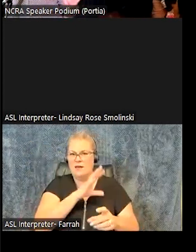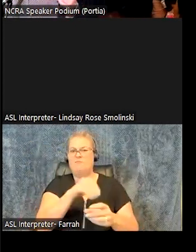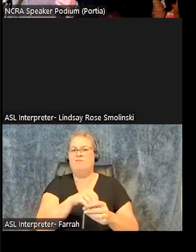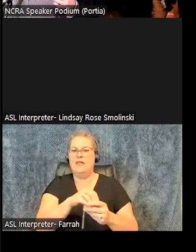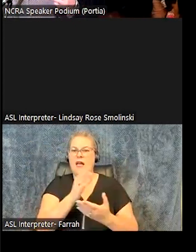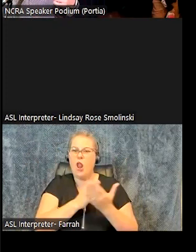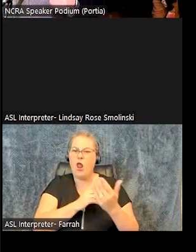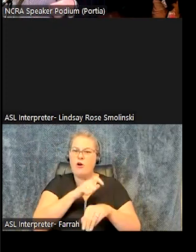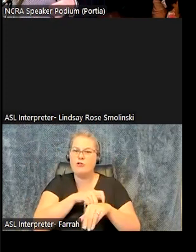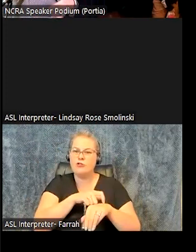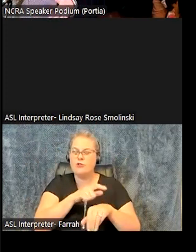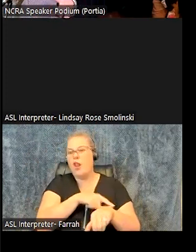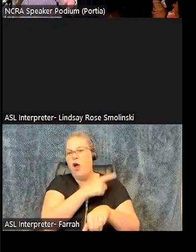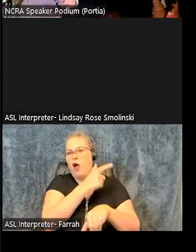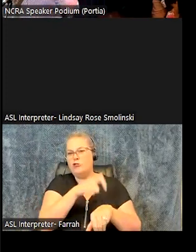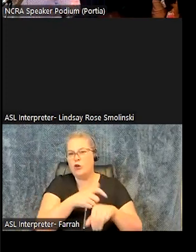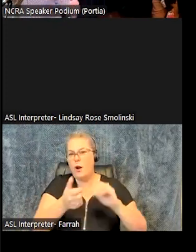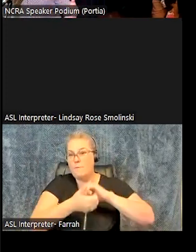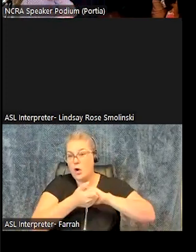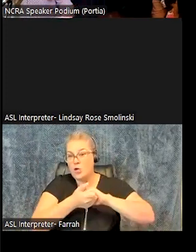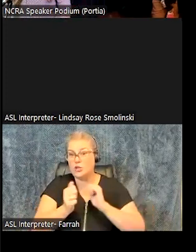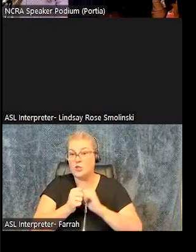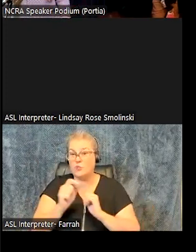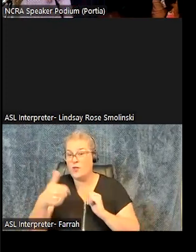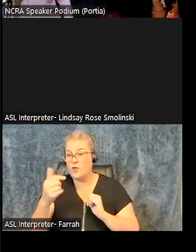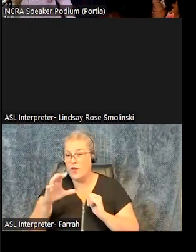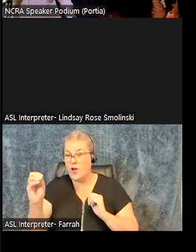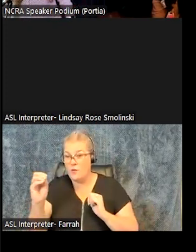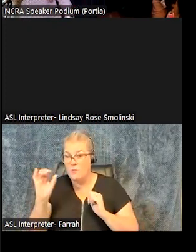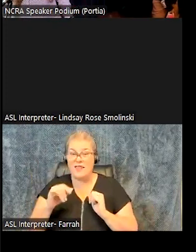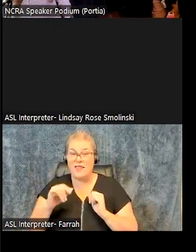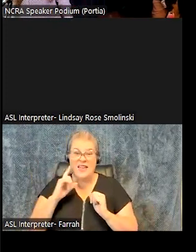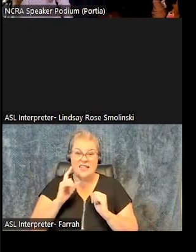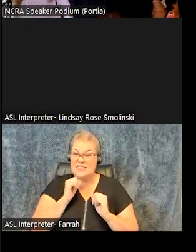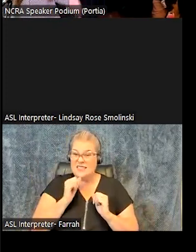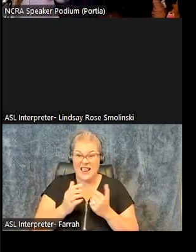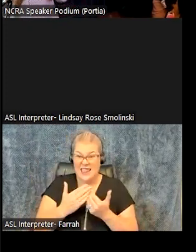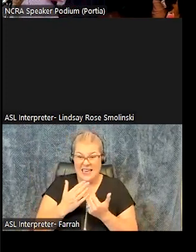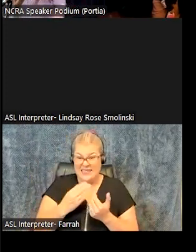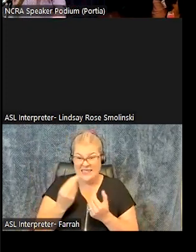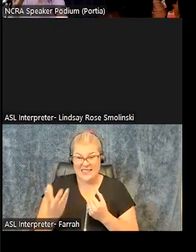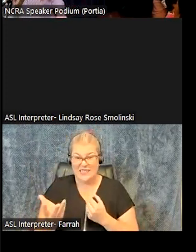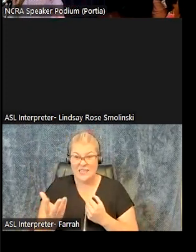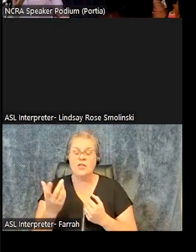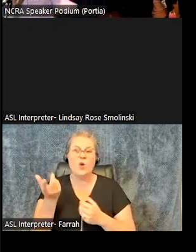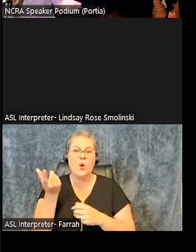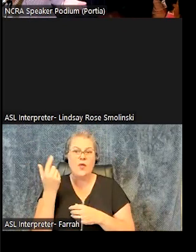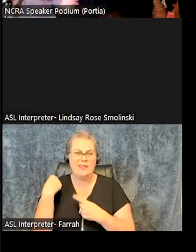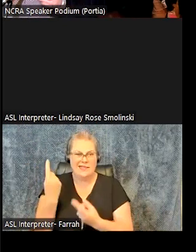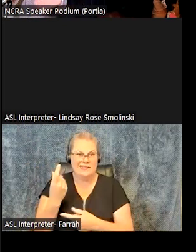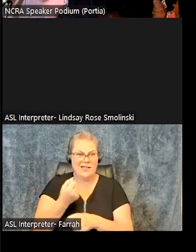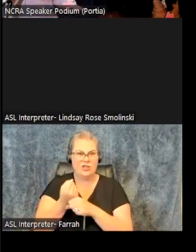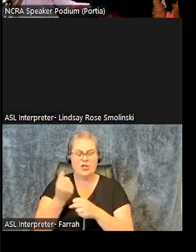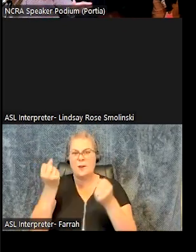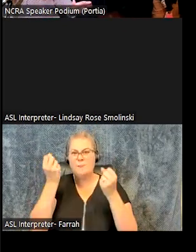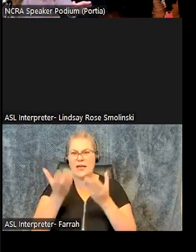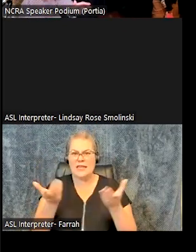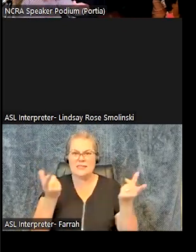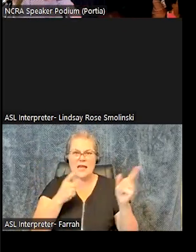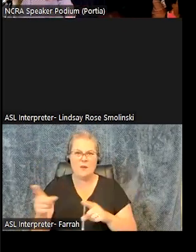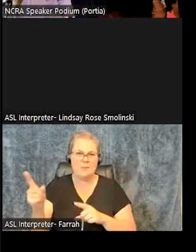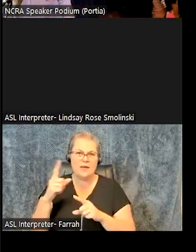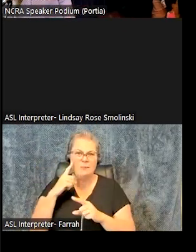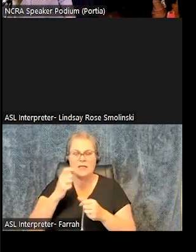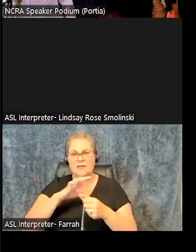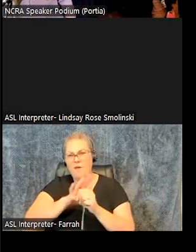partnership with a company isn't that easy. Just this past year, there have been a lot of things happening over the, with the pandemic